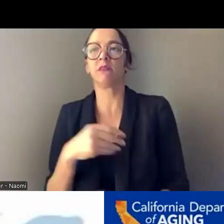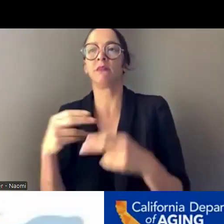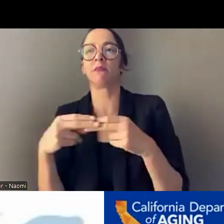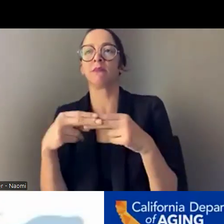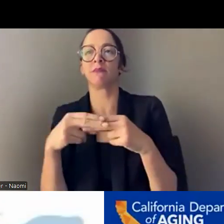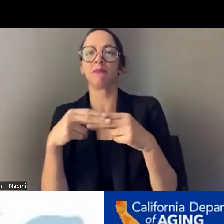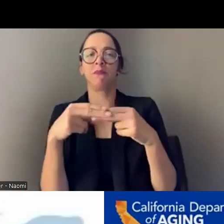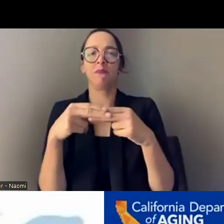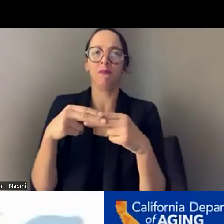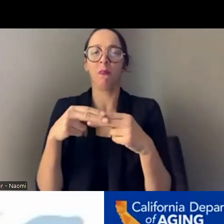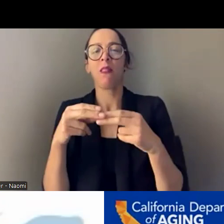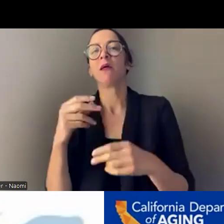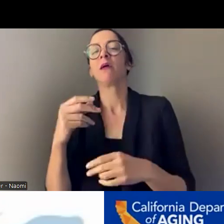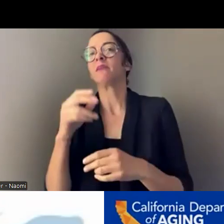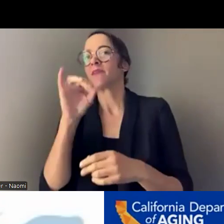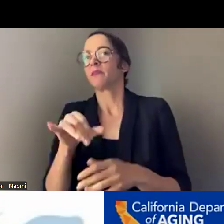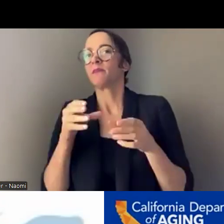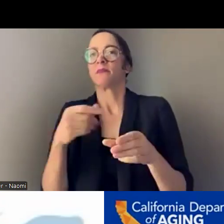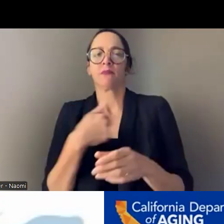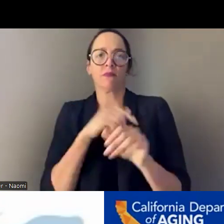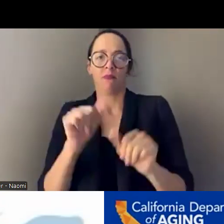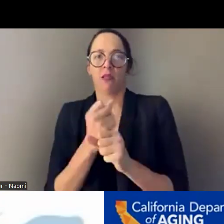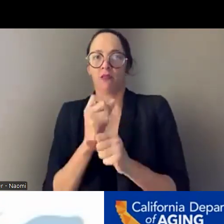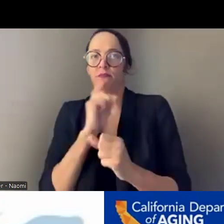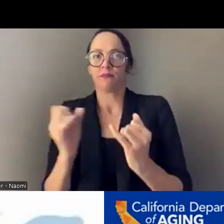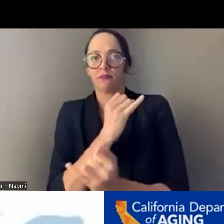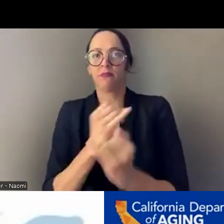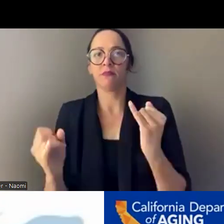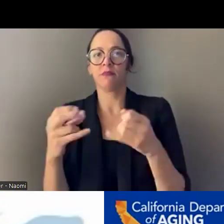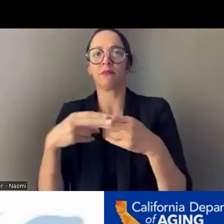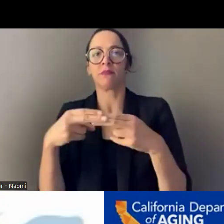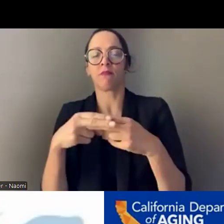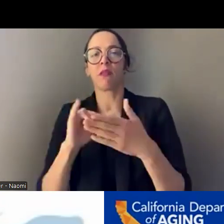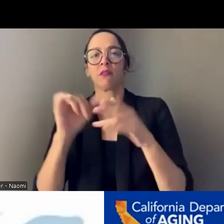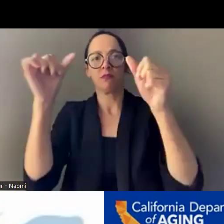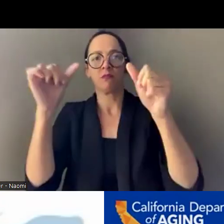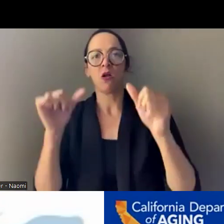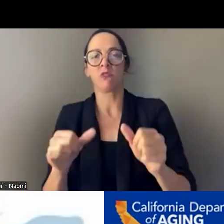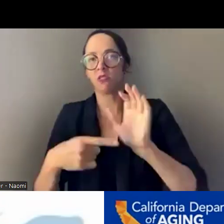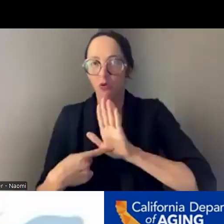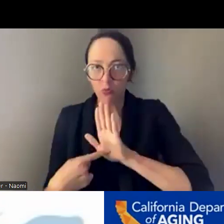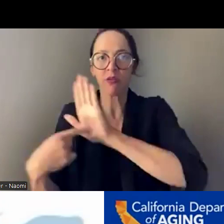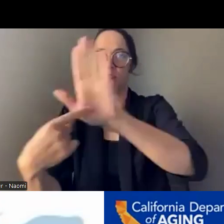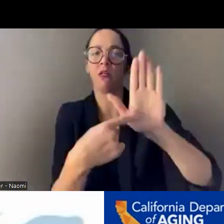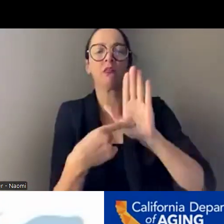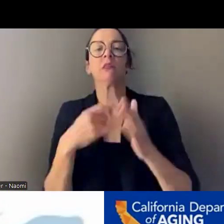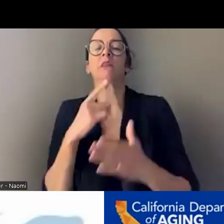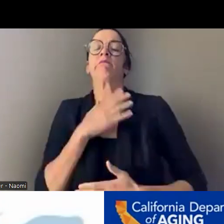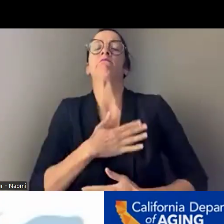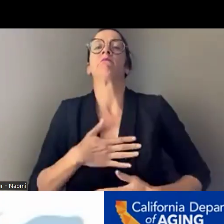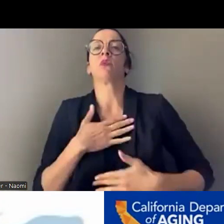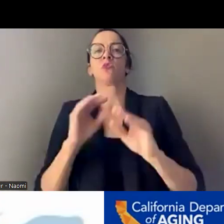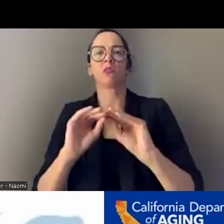can make sure that the final slides that are posted reflect that. So appreciate the clarification. It was